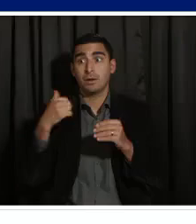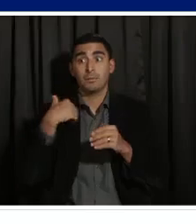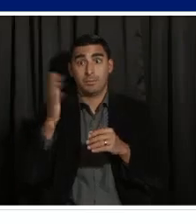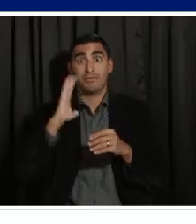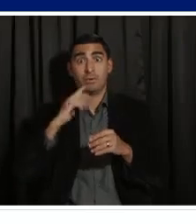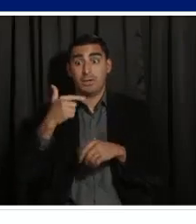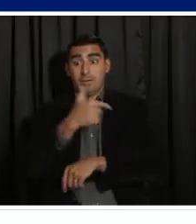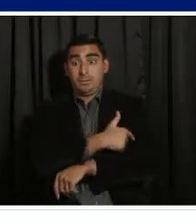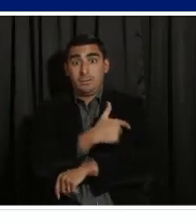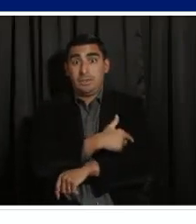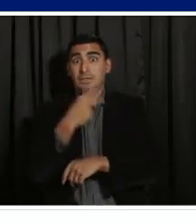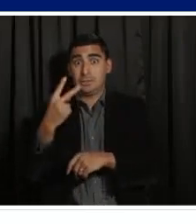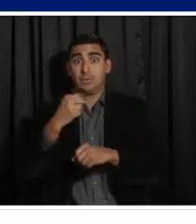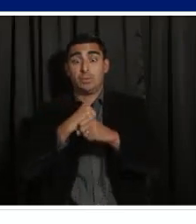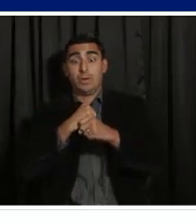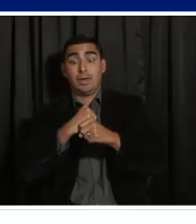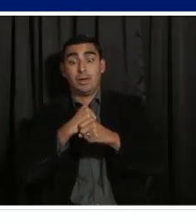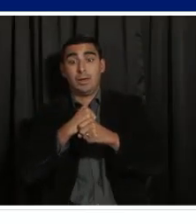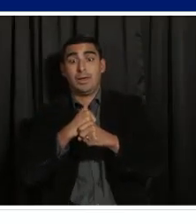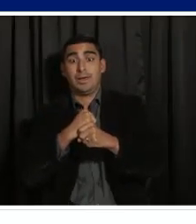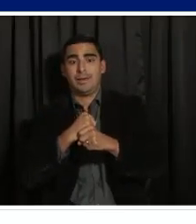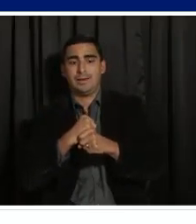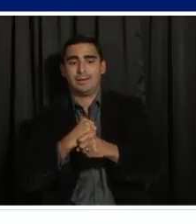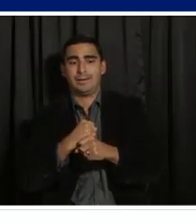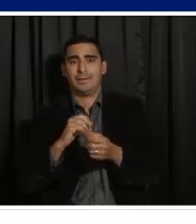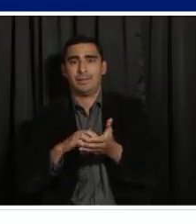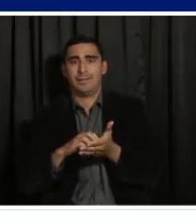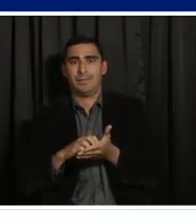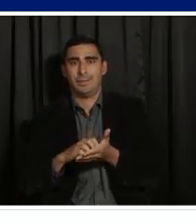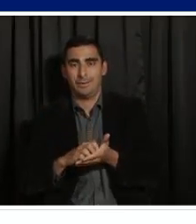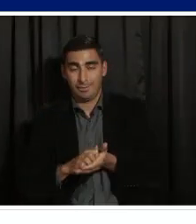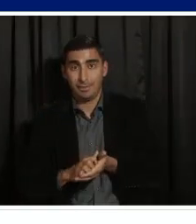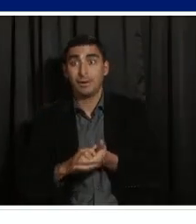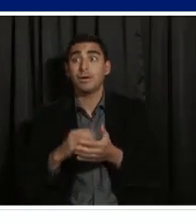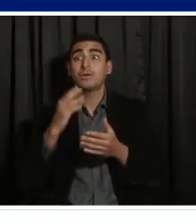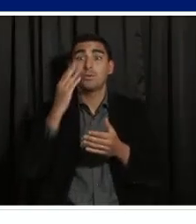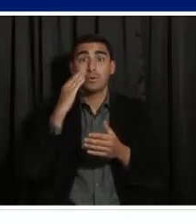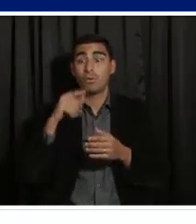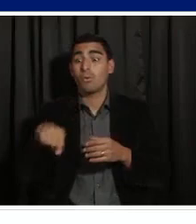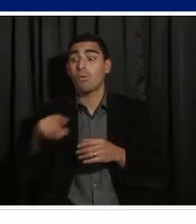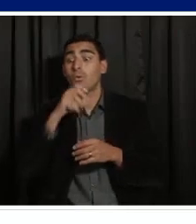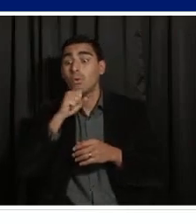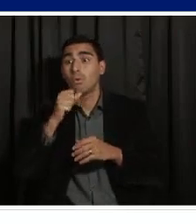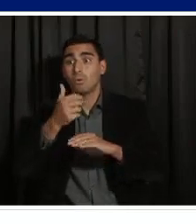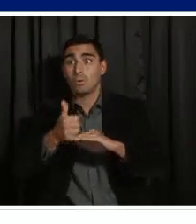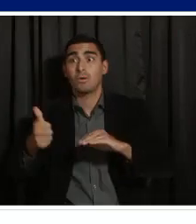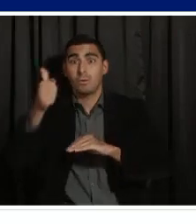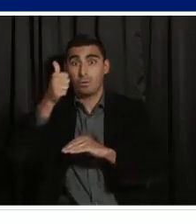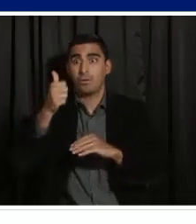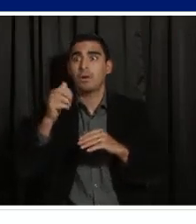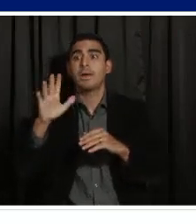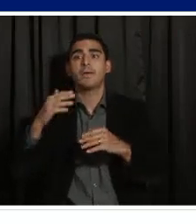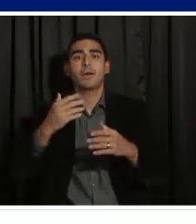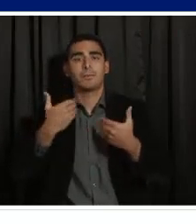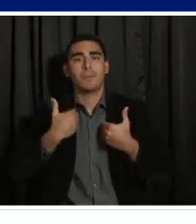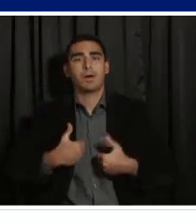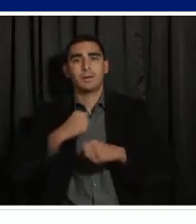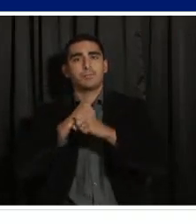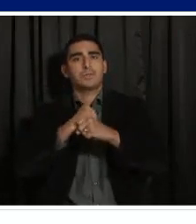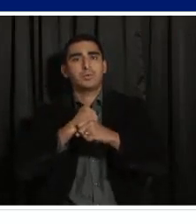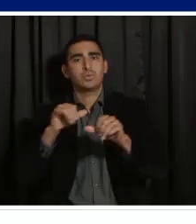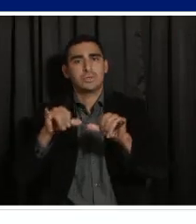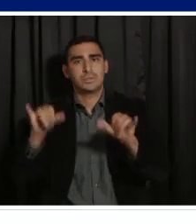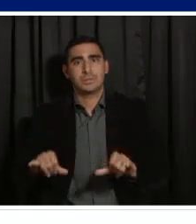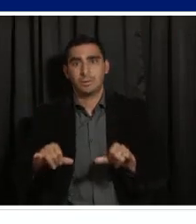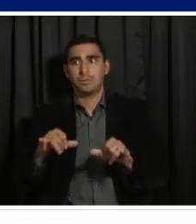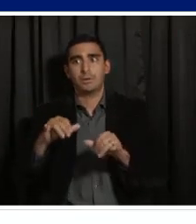know older individuals are more susceptible to. We know that our older age groups might have less robust immune systems and might be more susceptible to see their